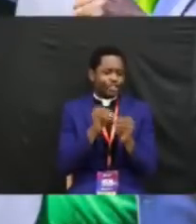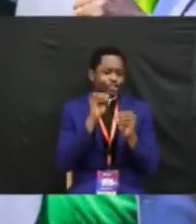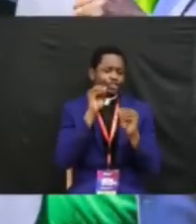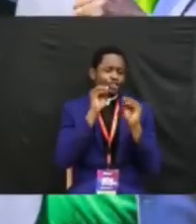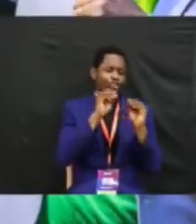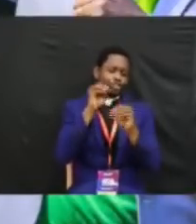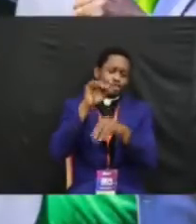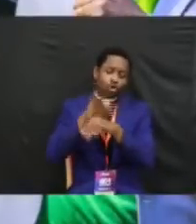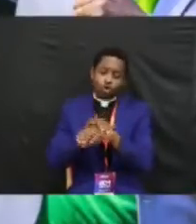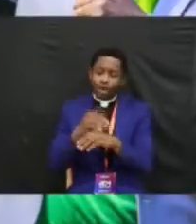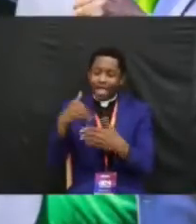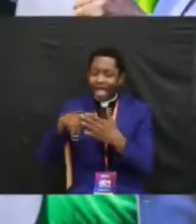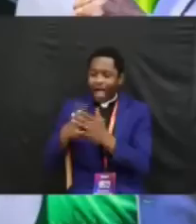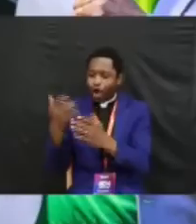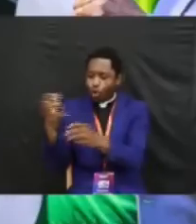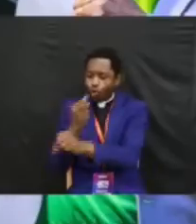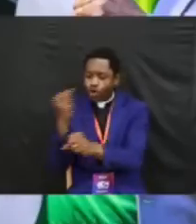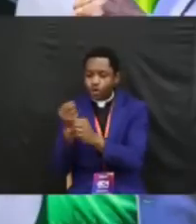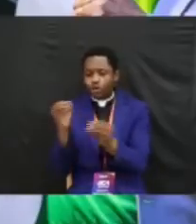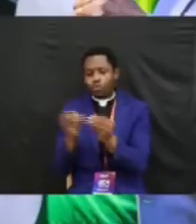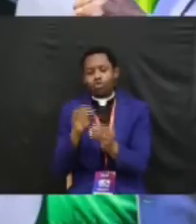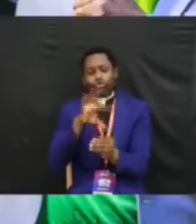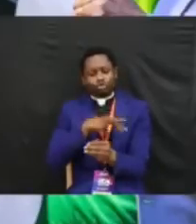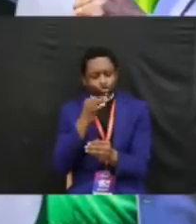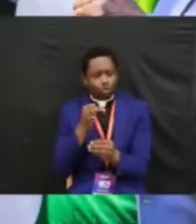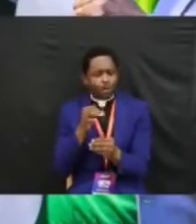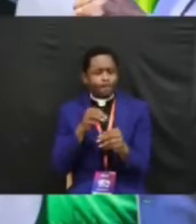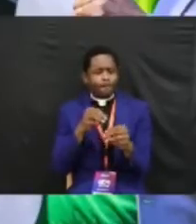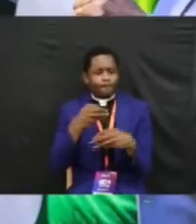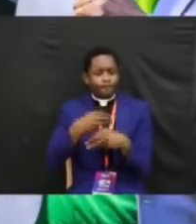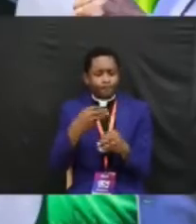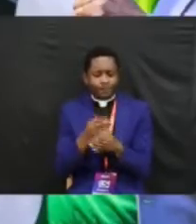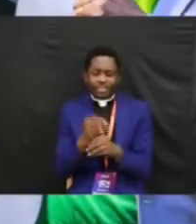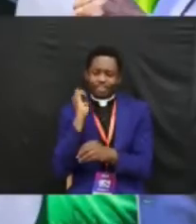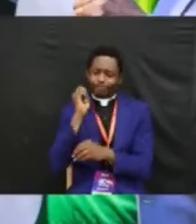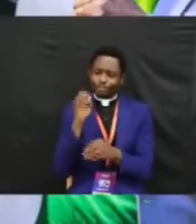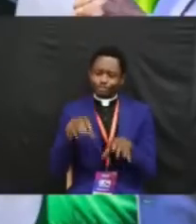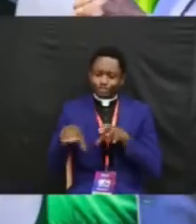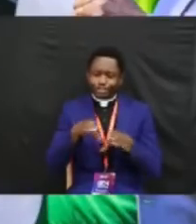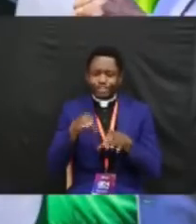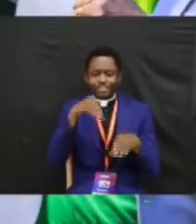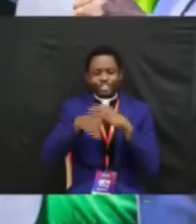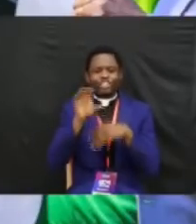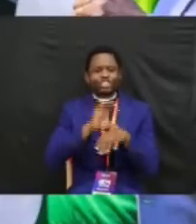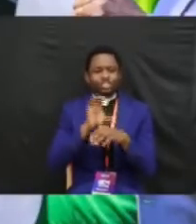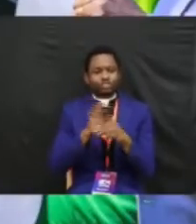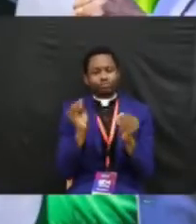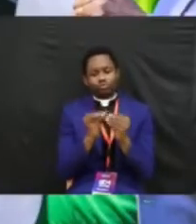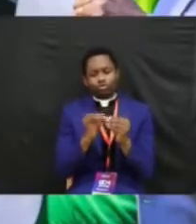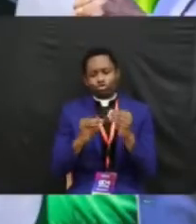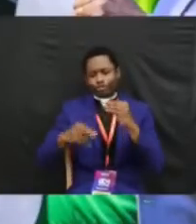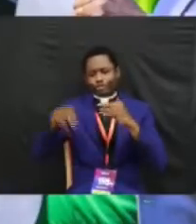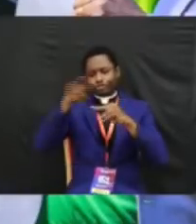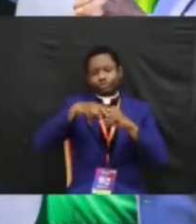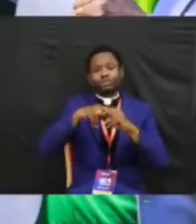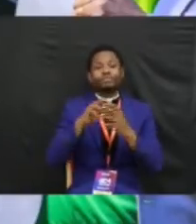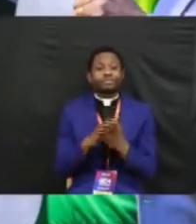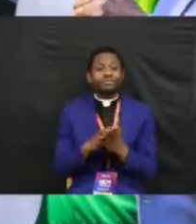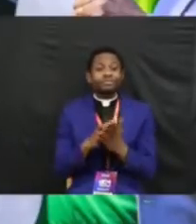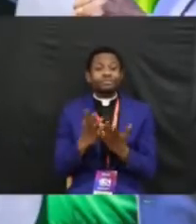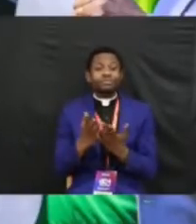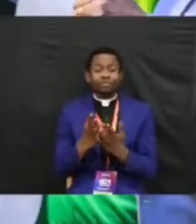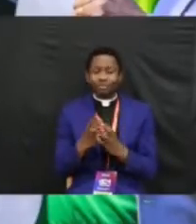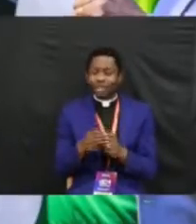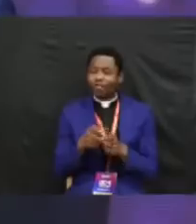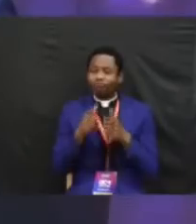have revived evangelism at all levels of the church. Evangelism activities during the period included